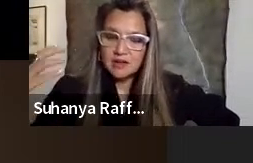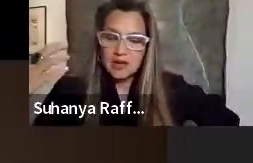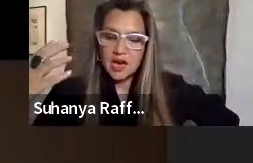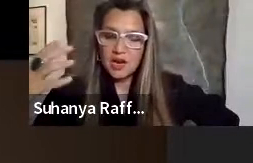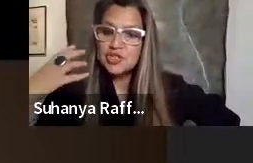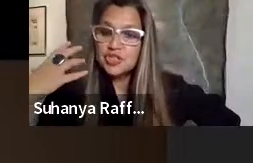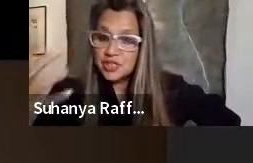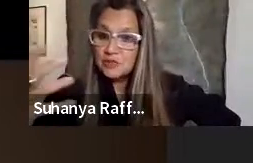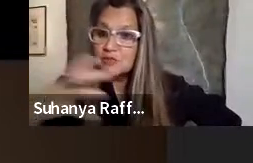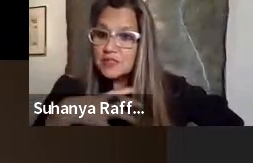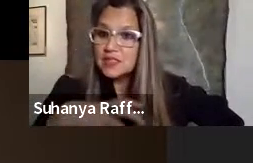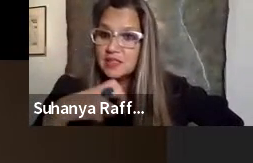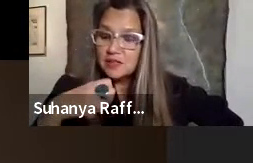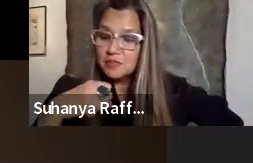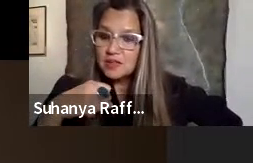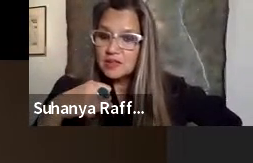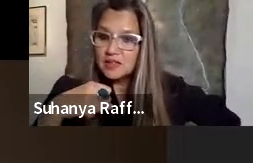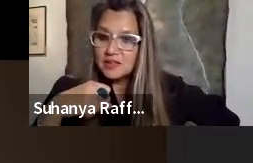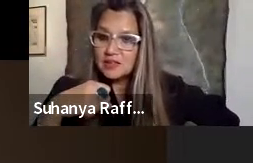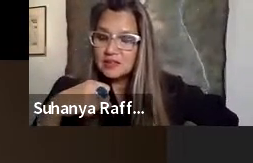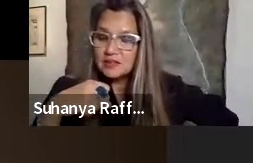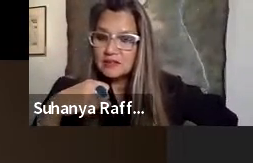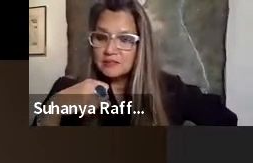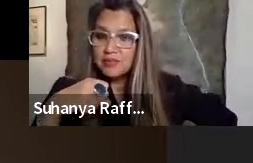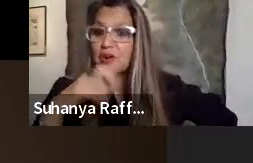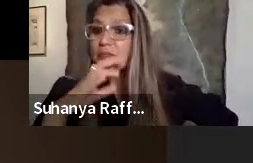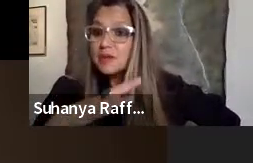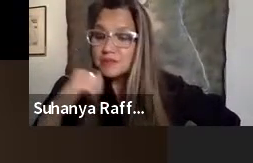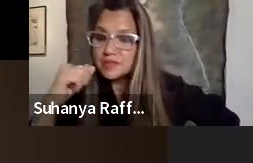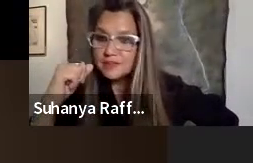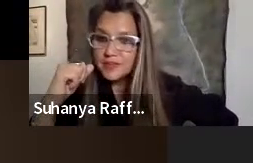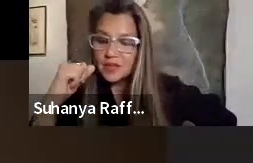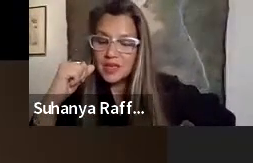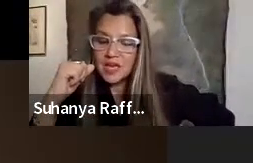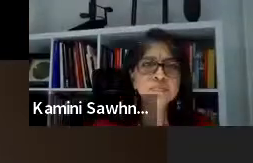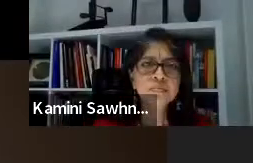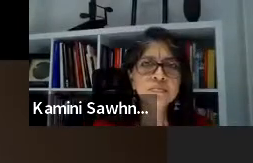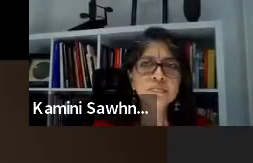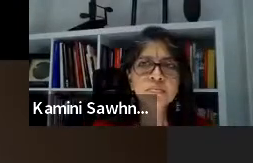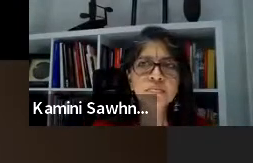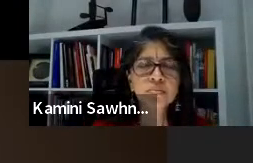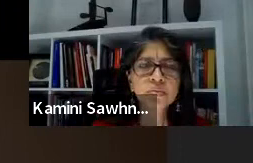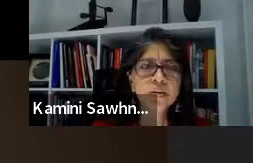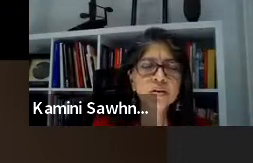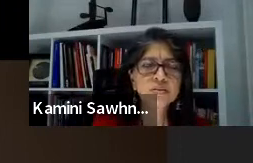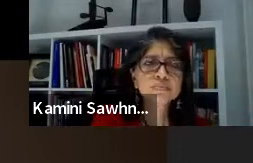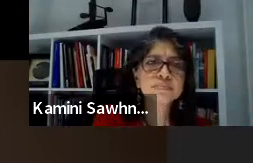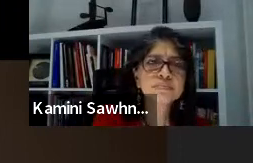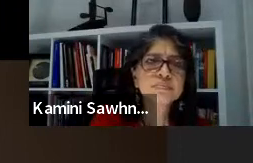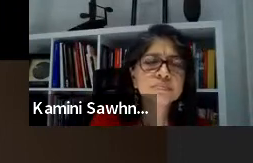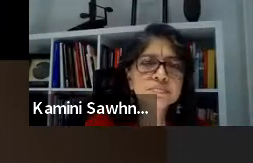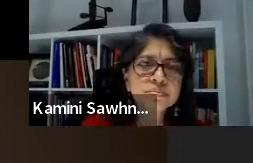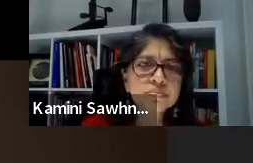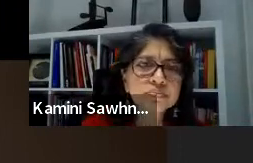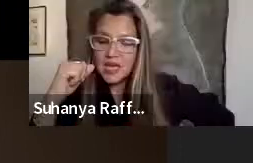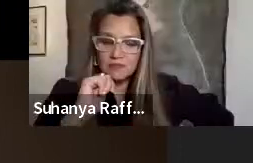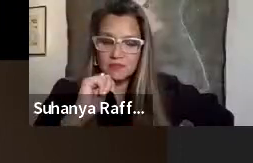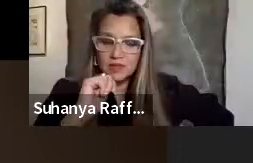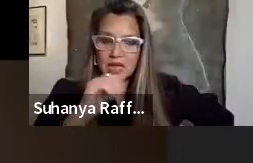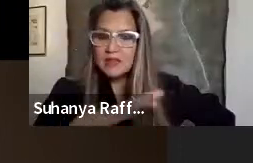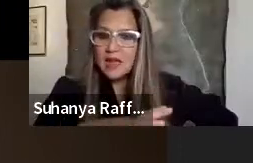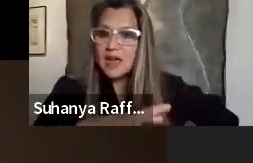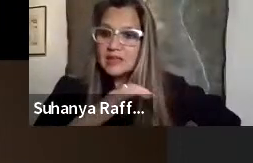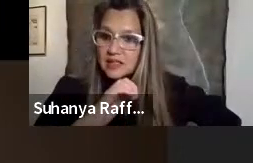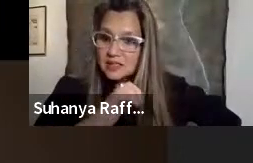share how she was dealing with these problems. And she does suffer